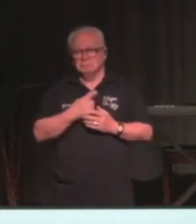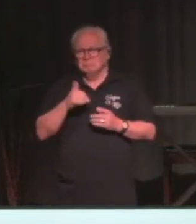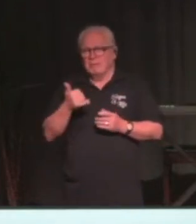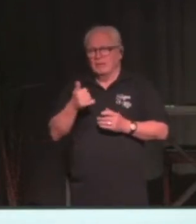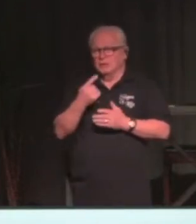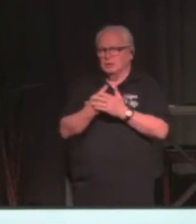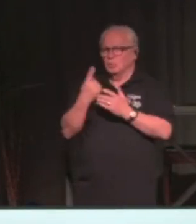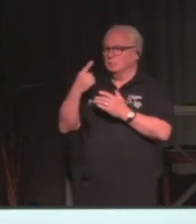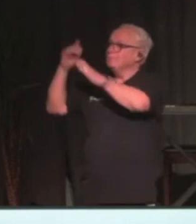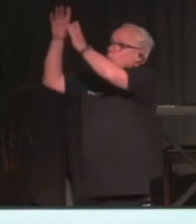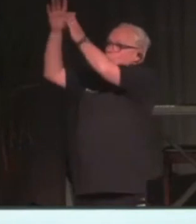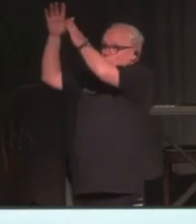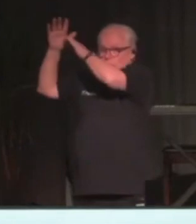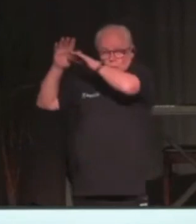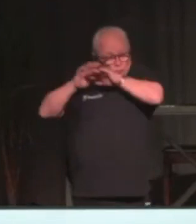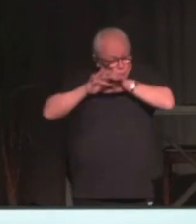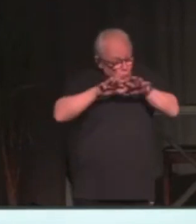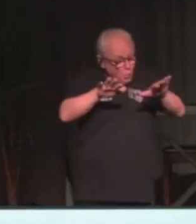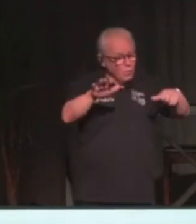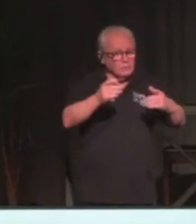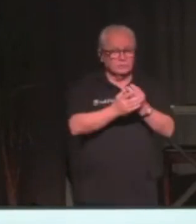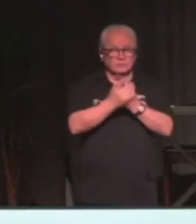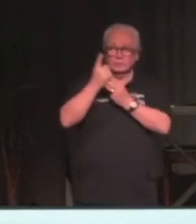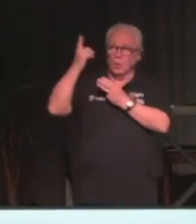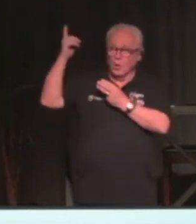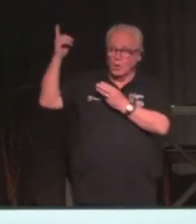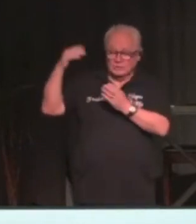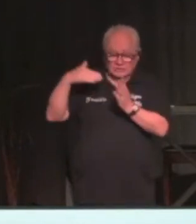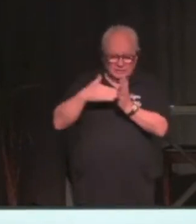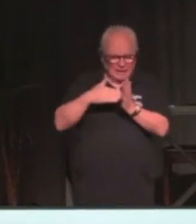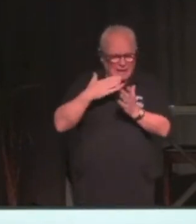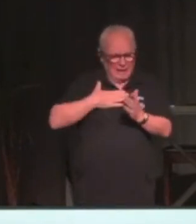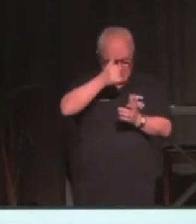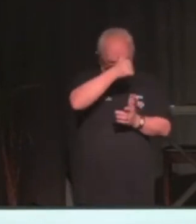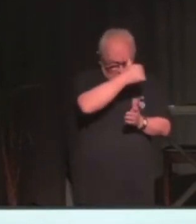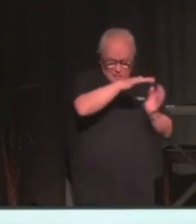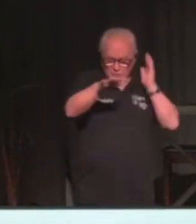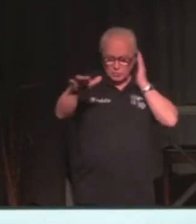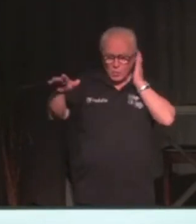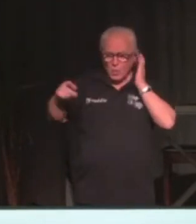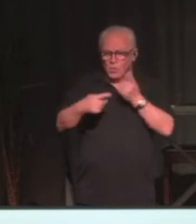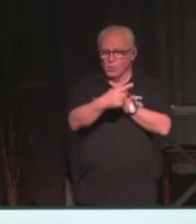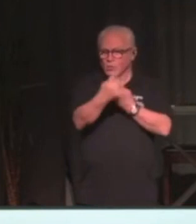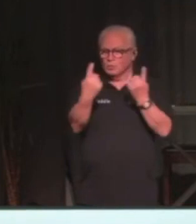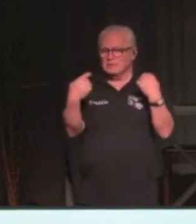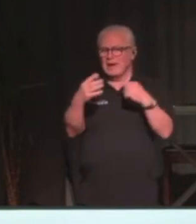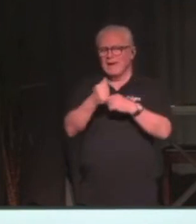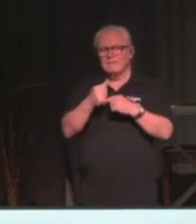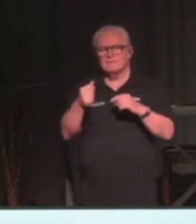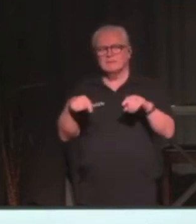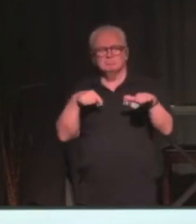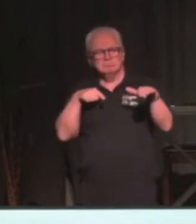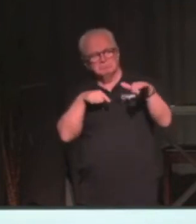Even just a move of God. Today I want to share with you that we are commissioned